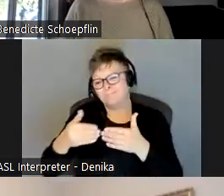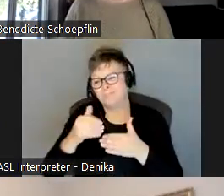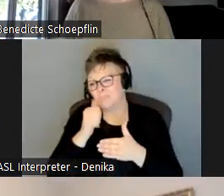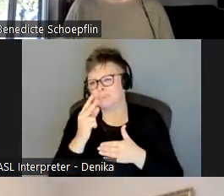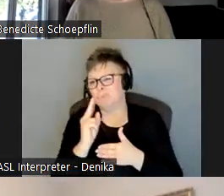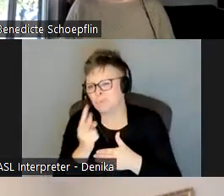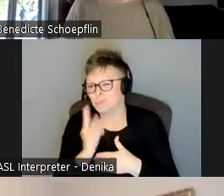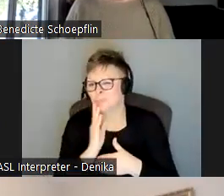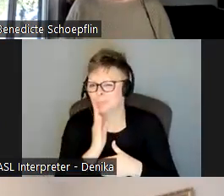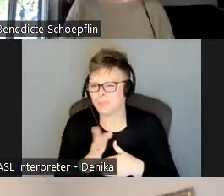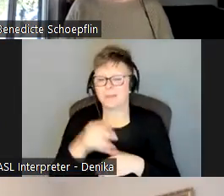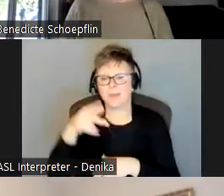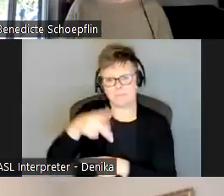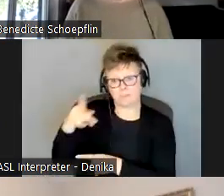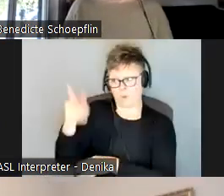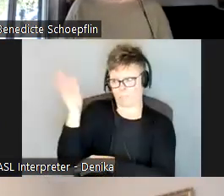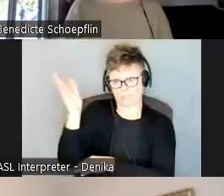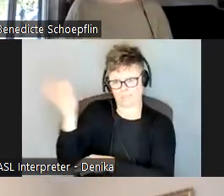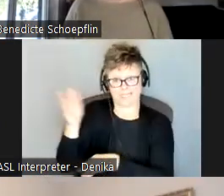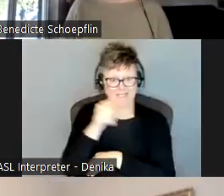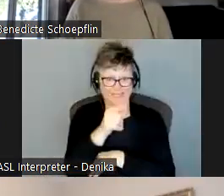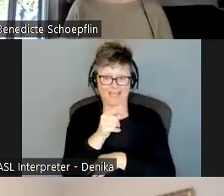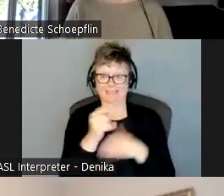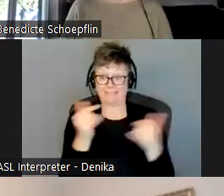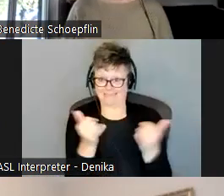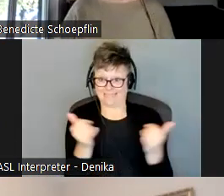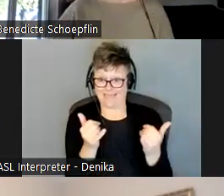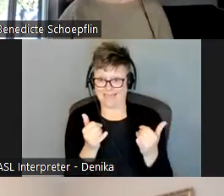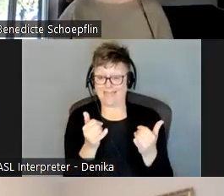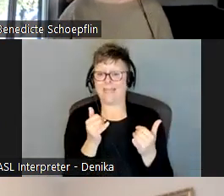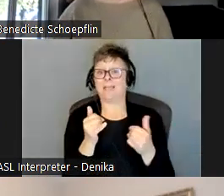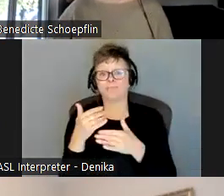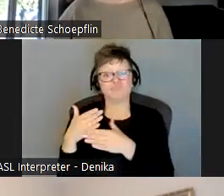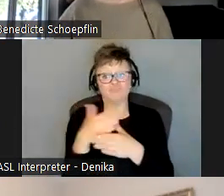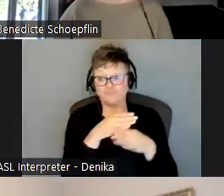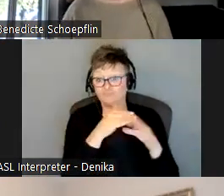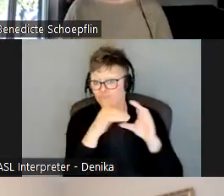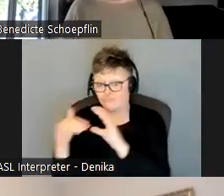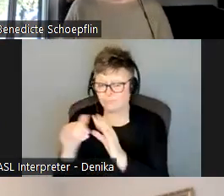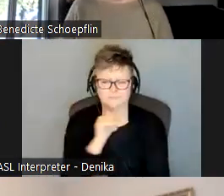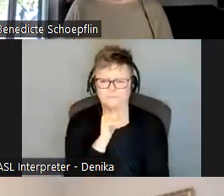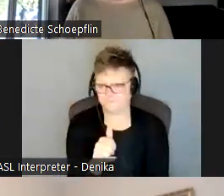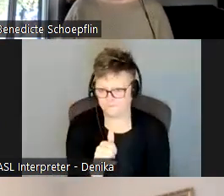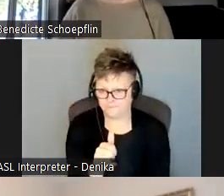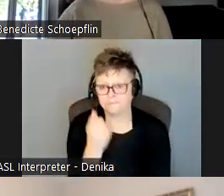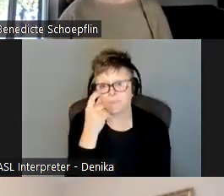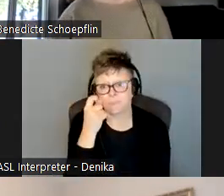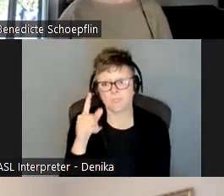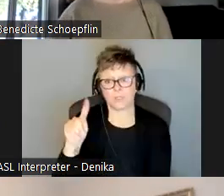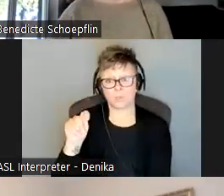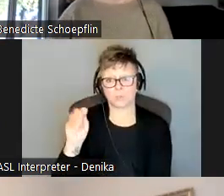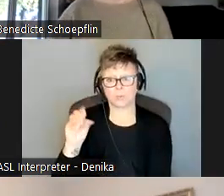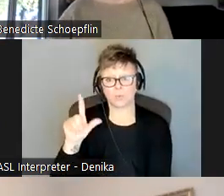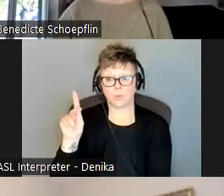that the PowerPoint presentation that is being presented today will not be shared, but there is a toolkit that the